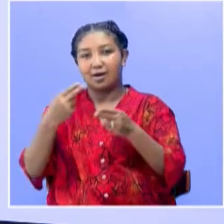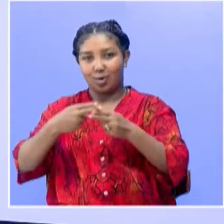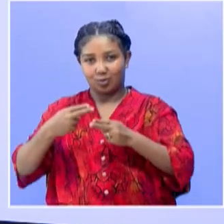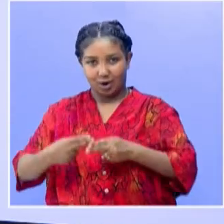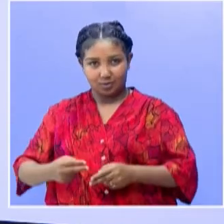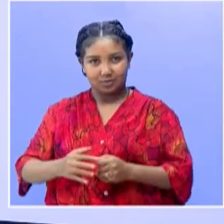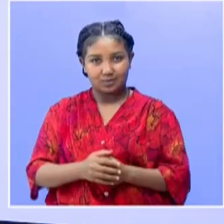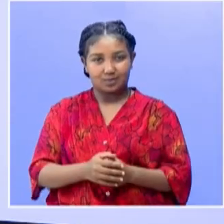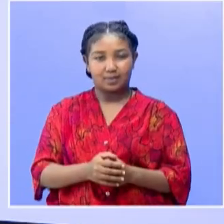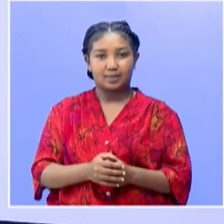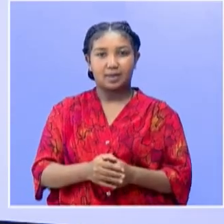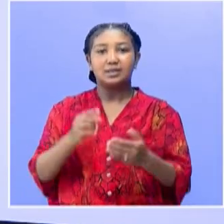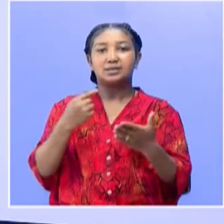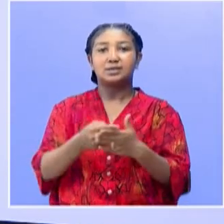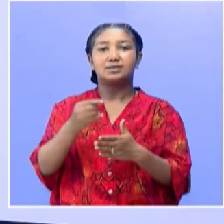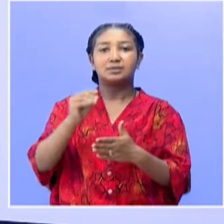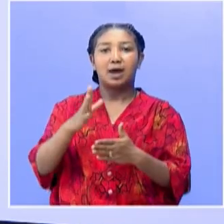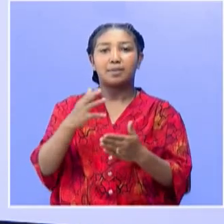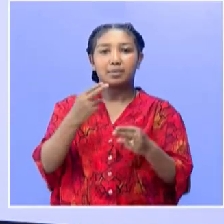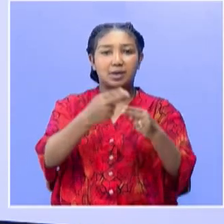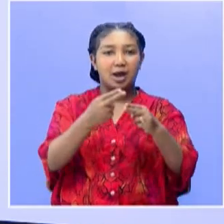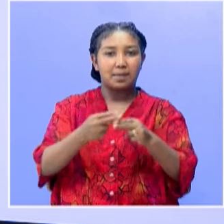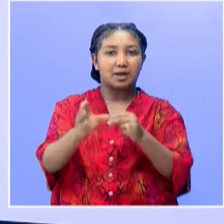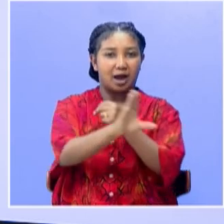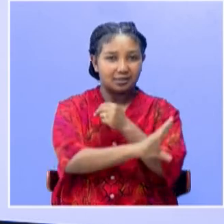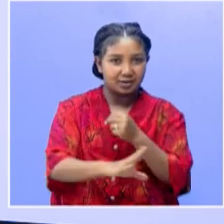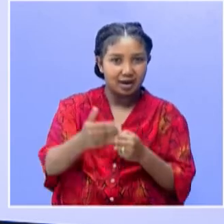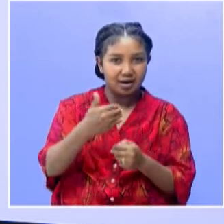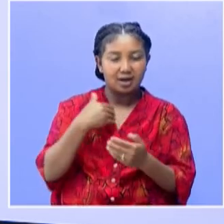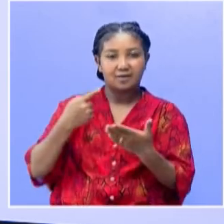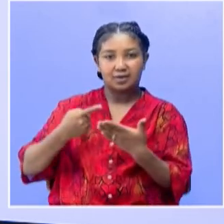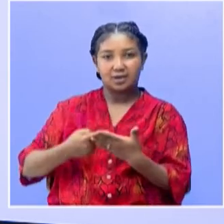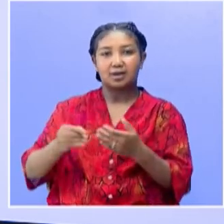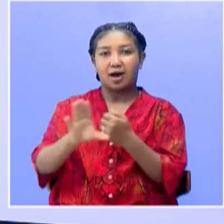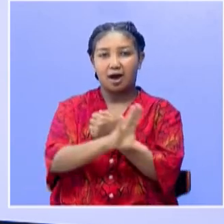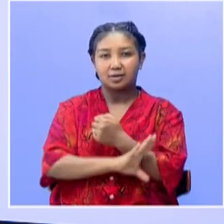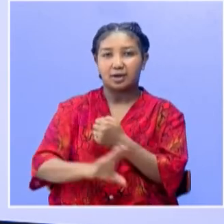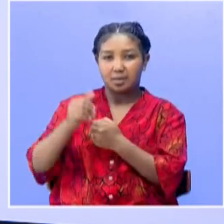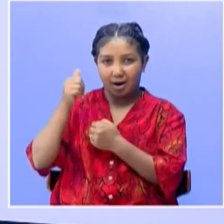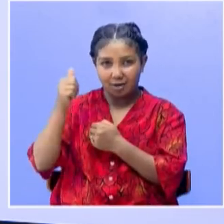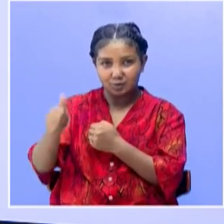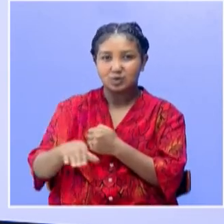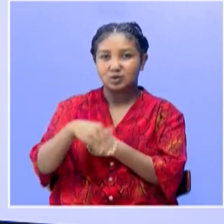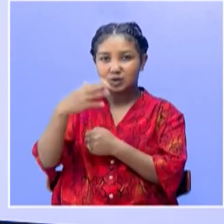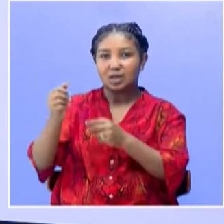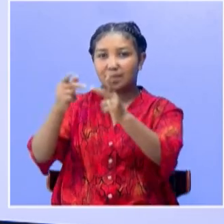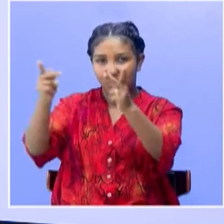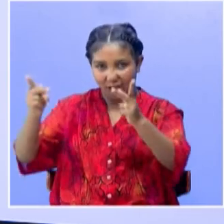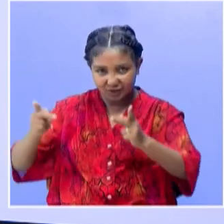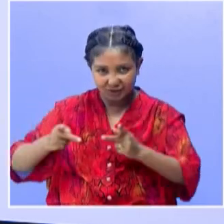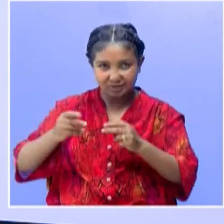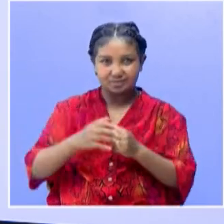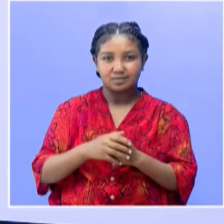Nouns. Yes? This time we are naming our country. Here, country by itself, then place.